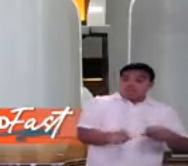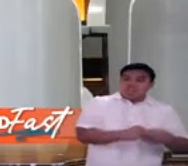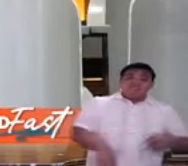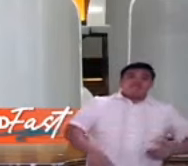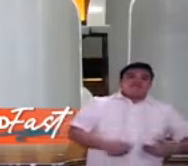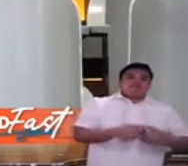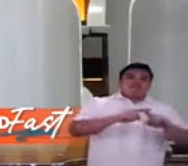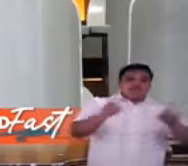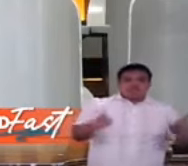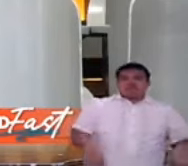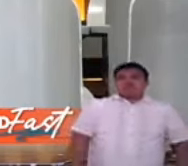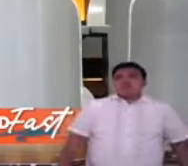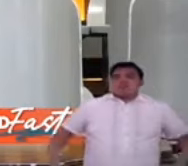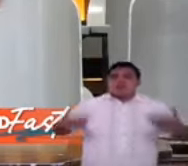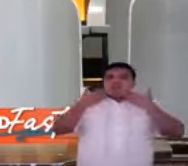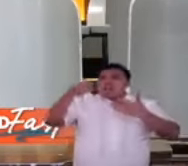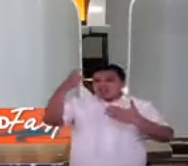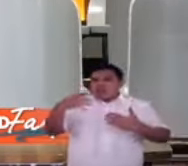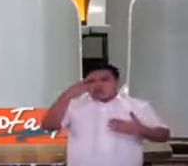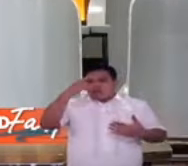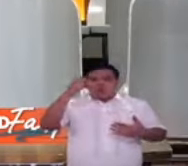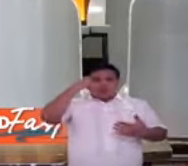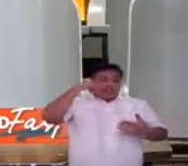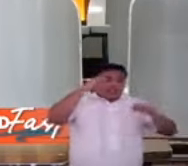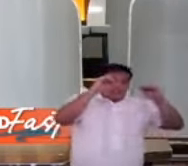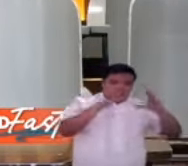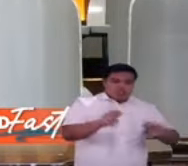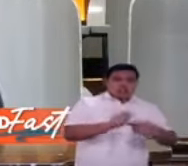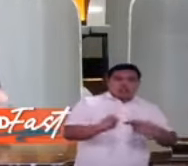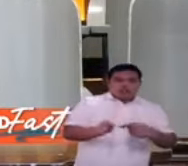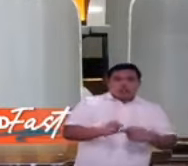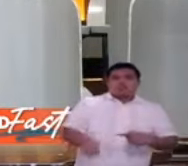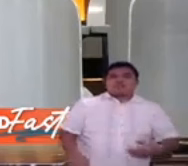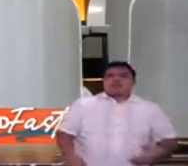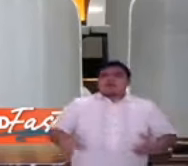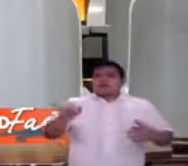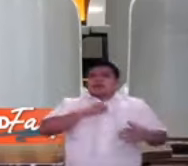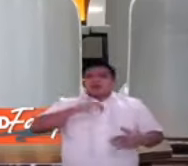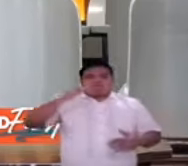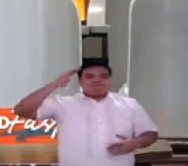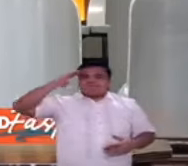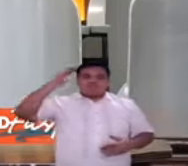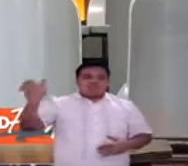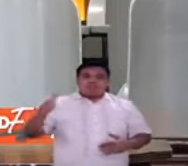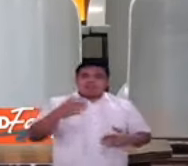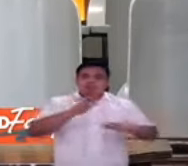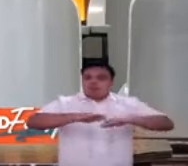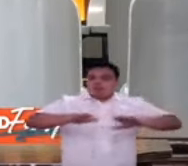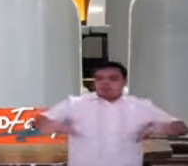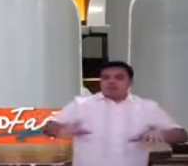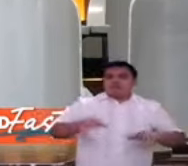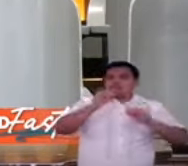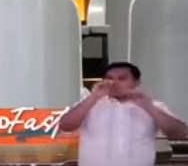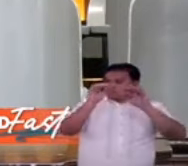thank God for teachers that also train. Salamat Taniana. I salute the teachers of our public